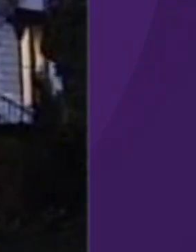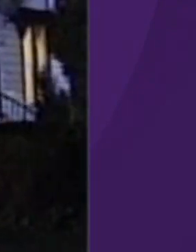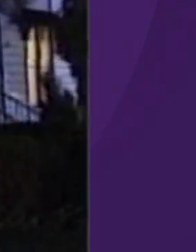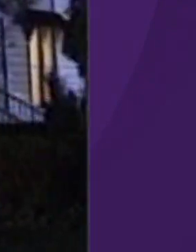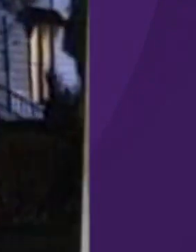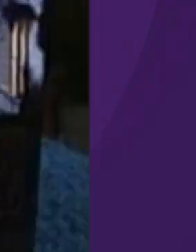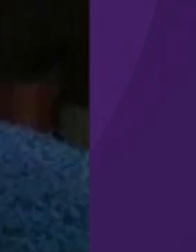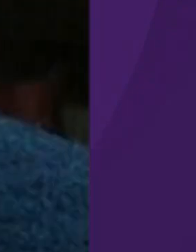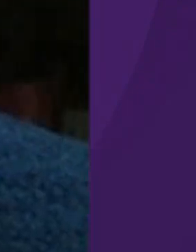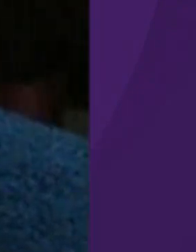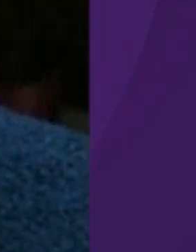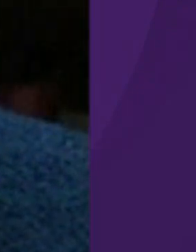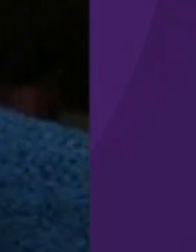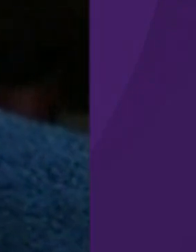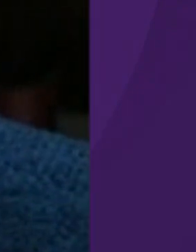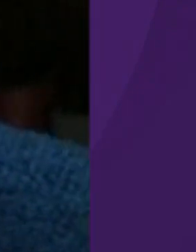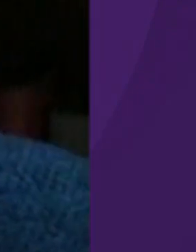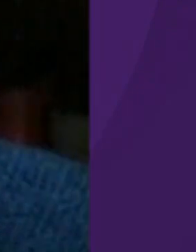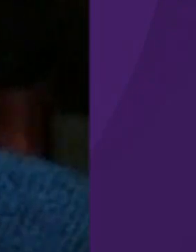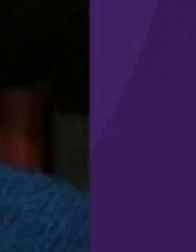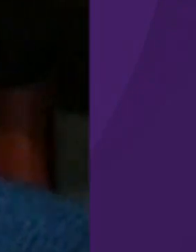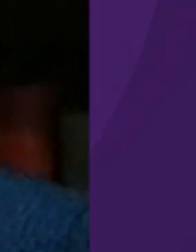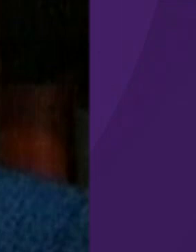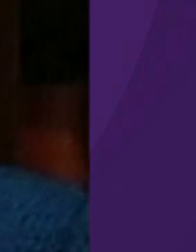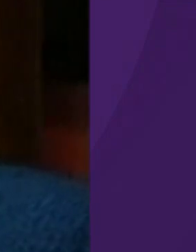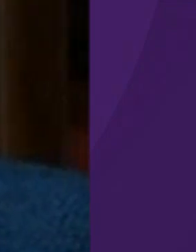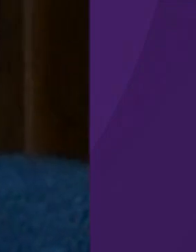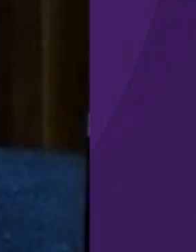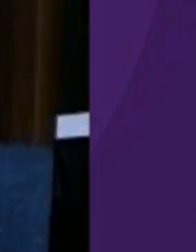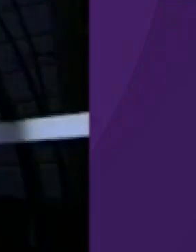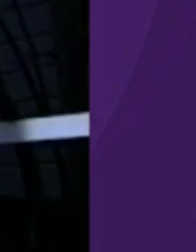Someplace, somewhere, there is a man,